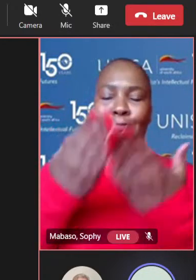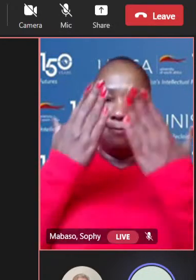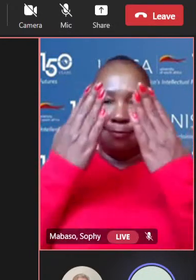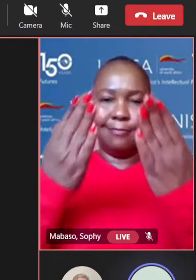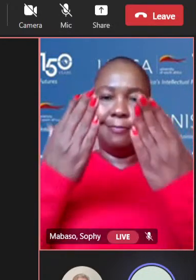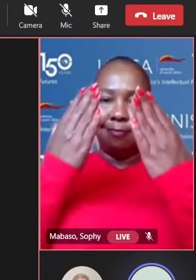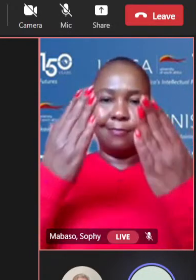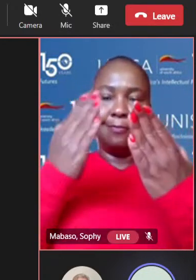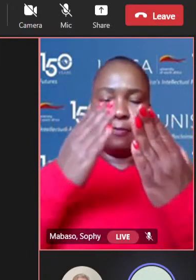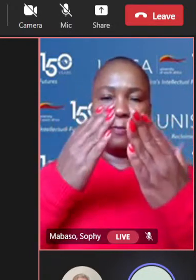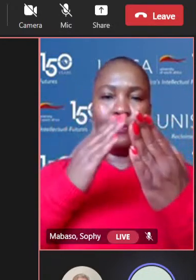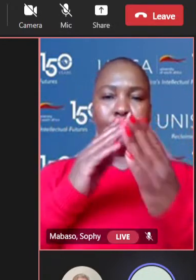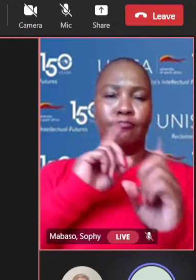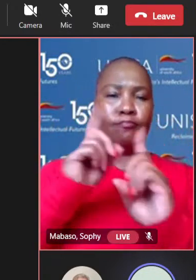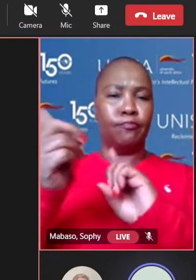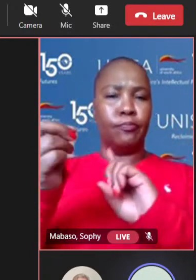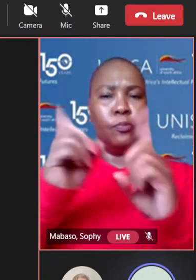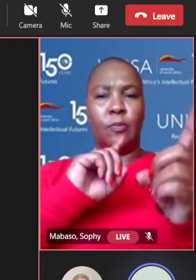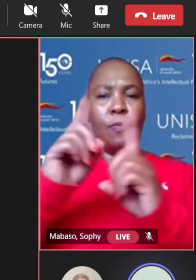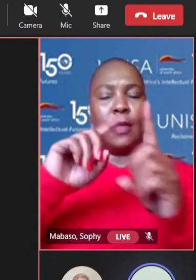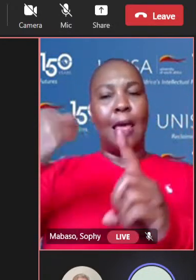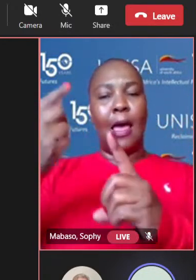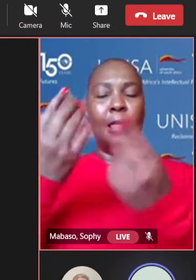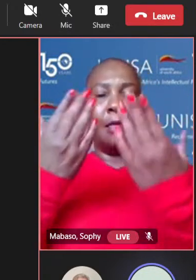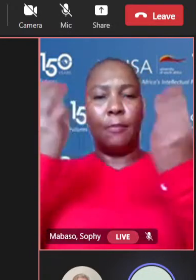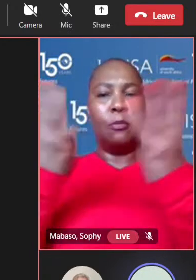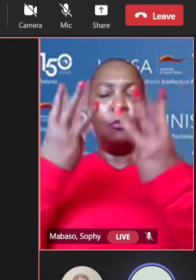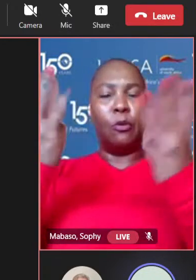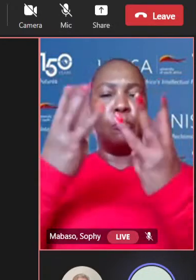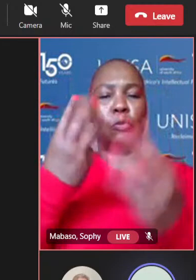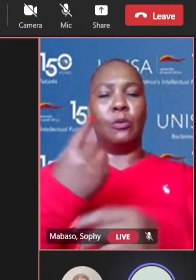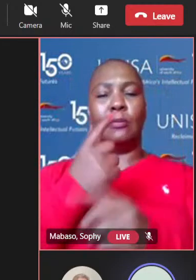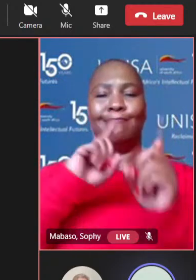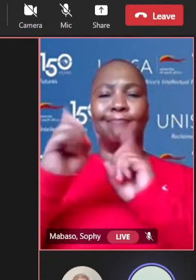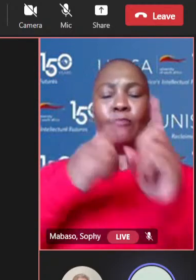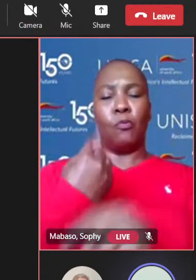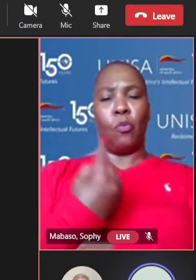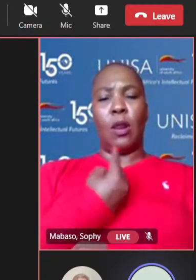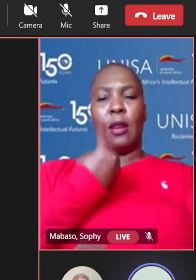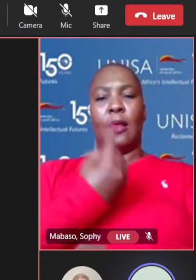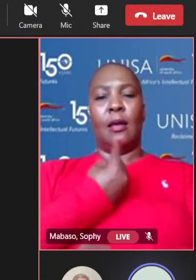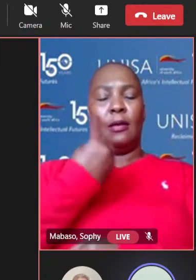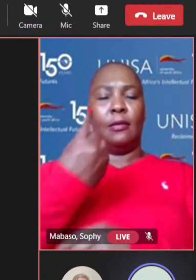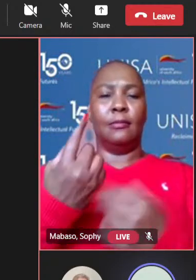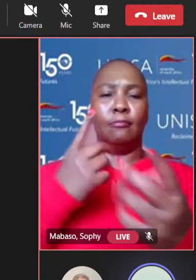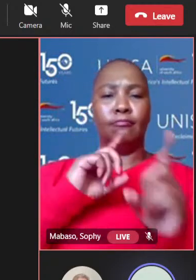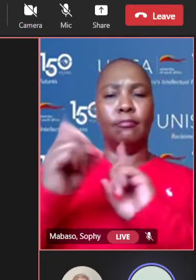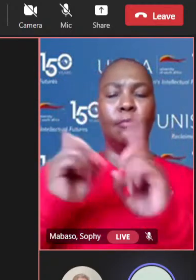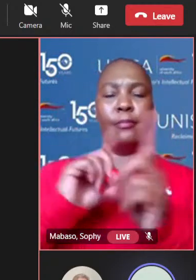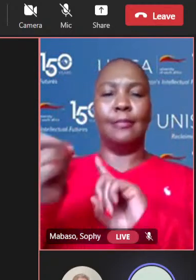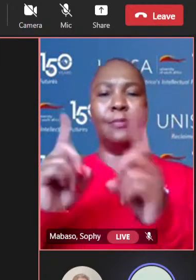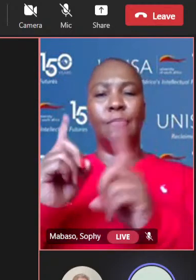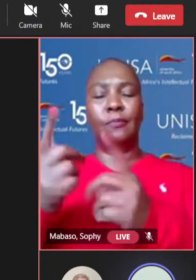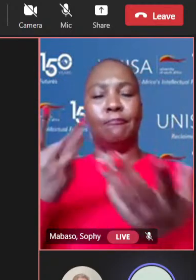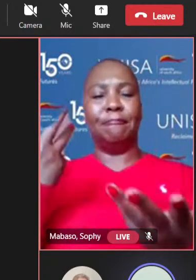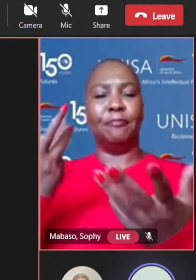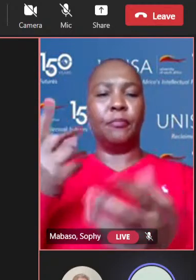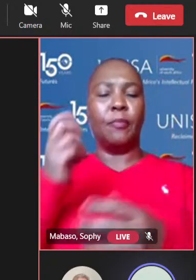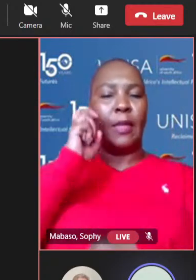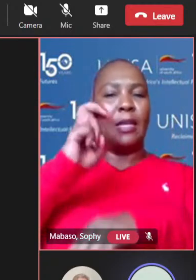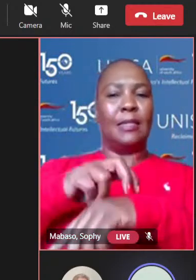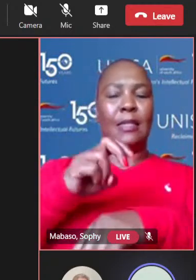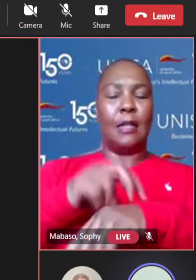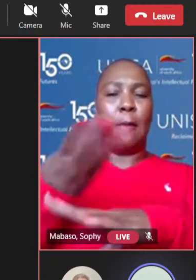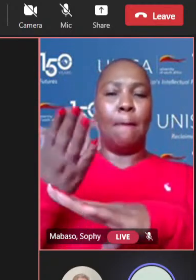negotiate with other people in your life. You need to negotiate with yourself. You need to negotiate for that you need to spend more